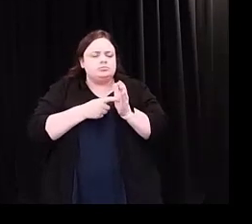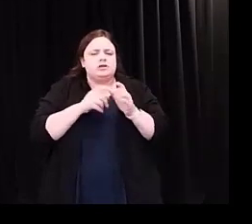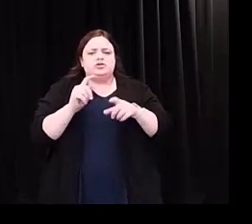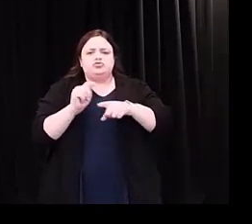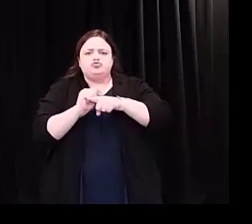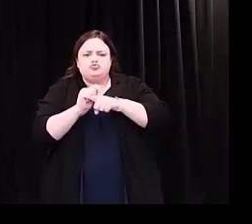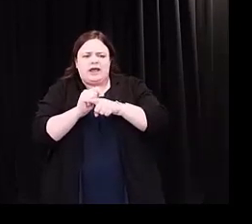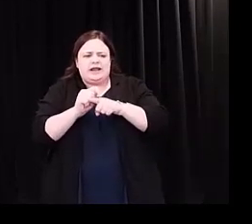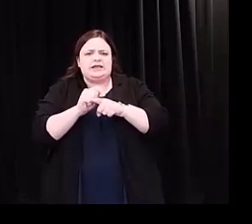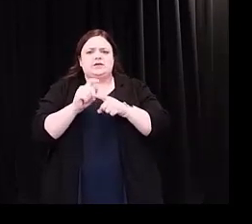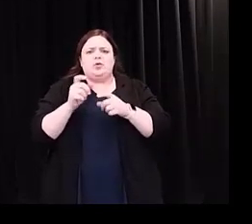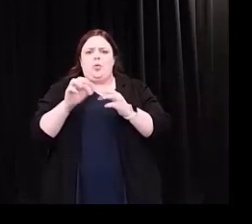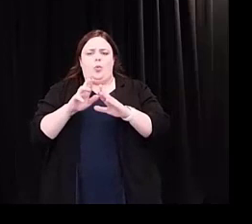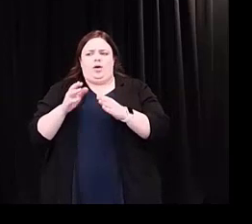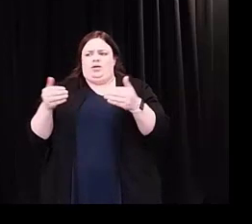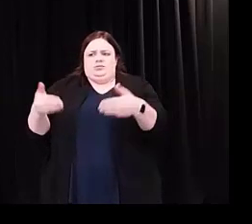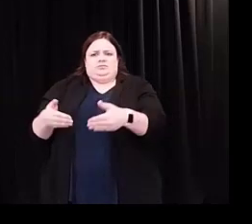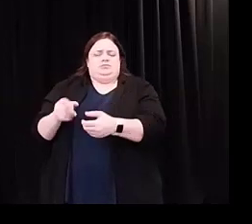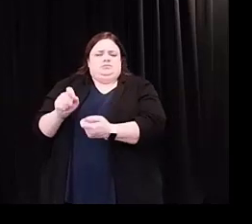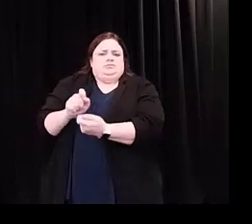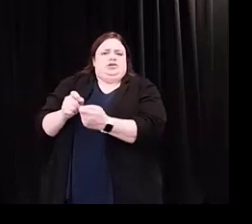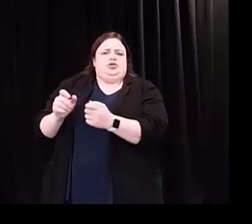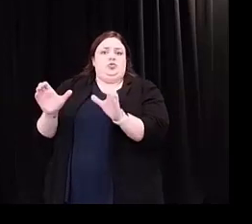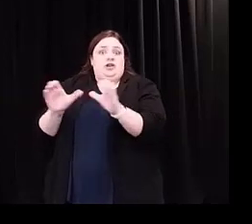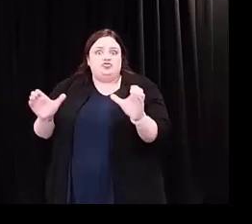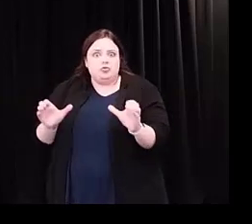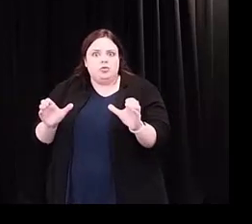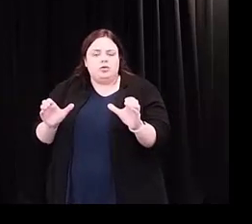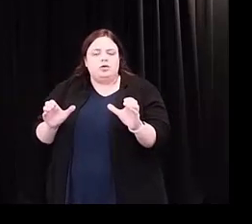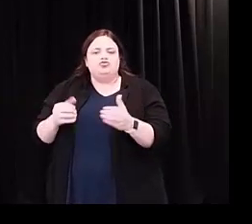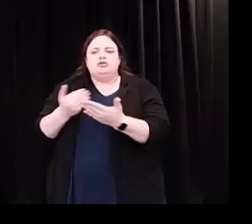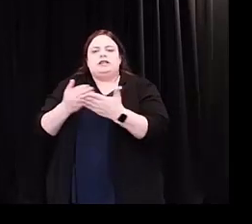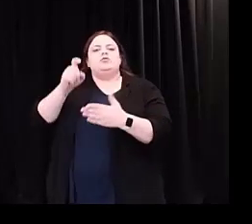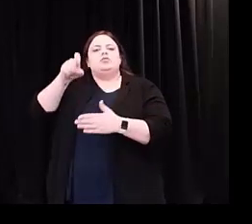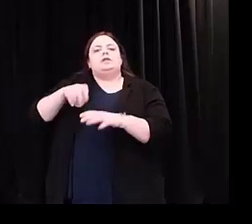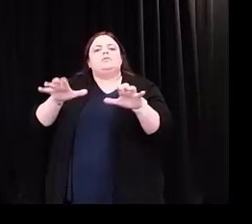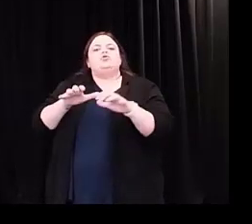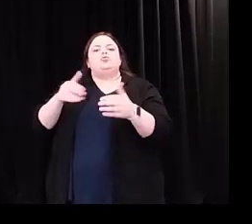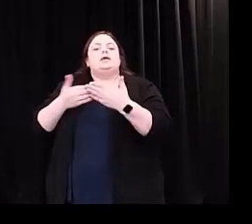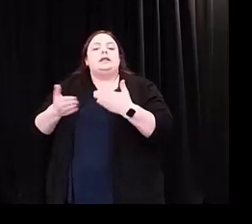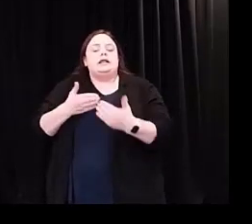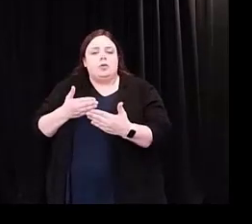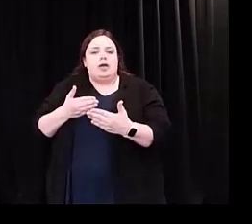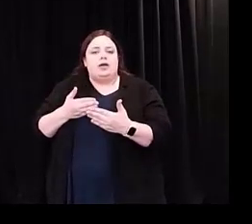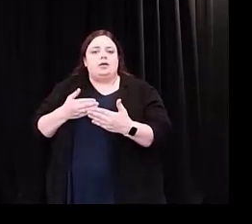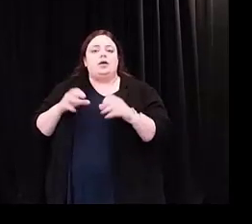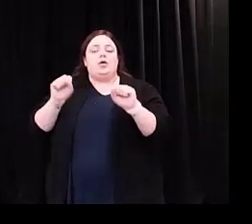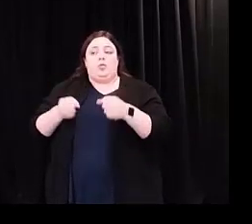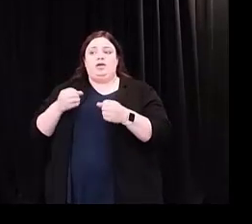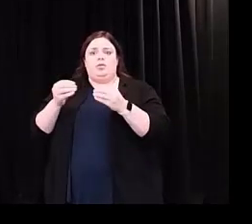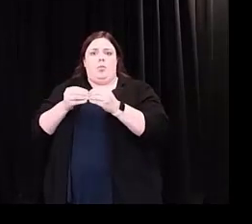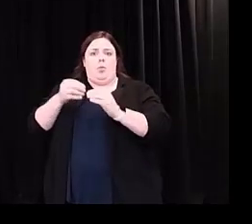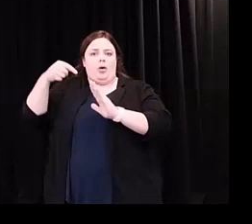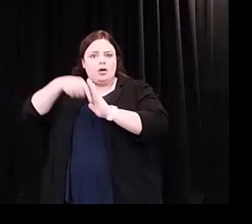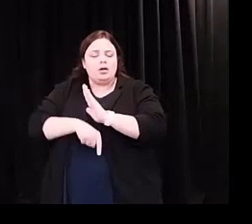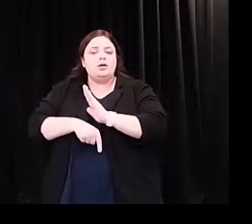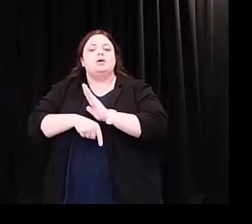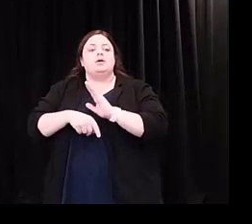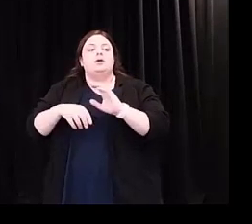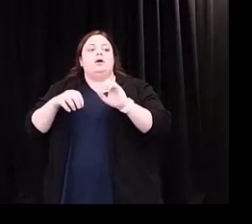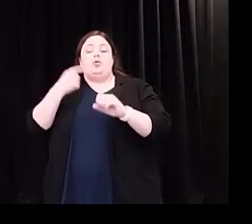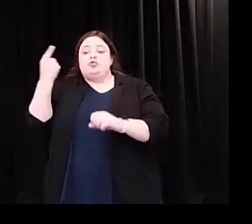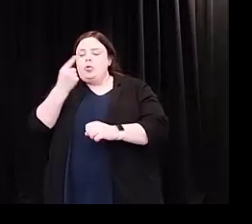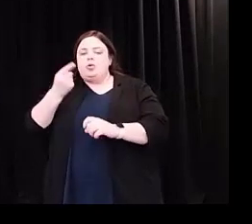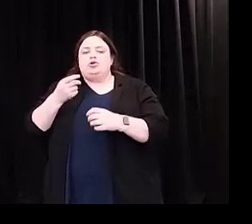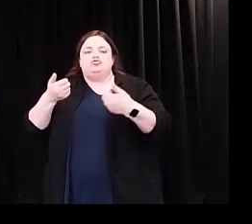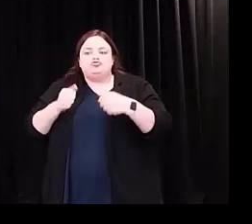require a micro-credential. It's just things that we should be doing anyway in Microsoft Word. Yes, we can go beyond that, and we should